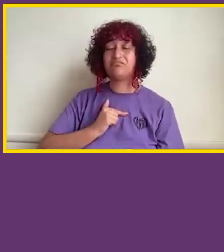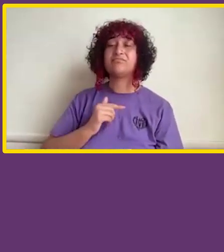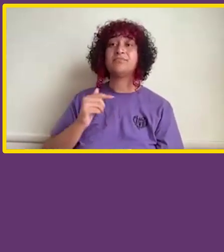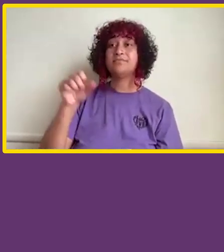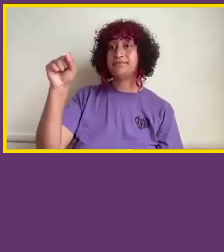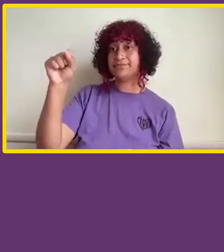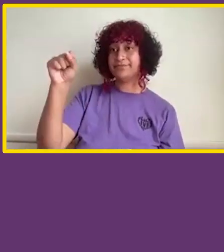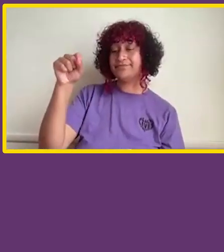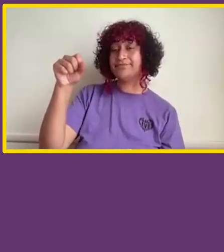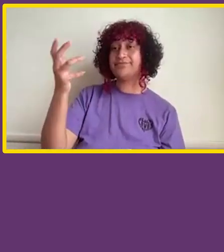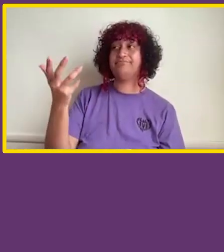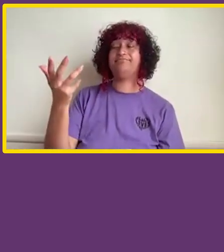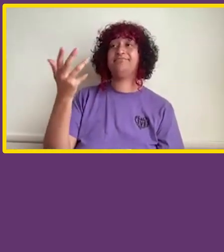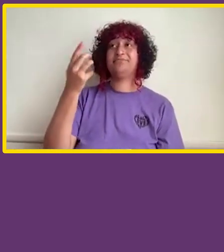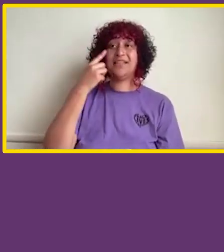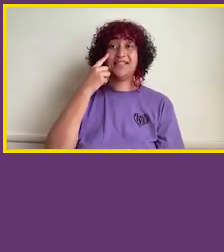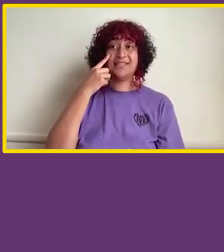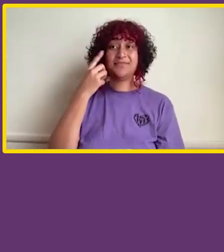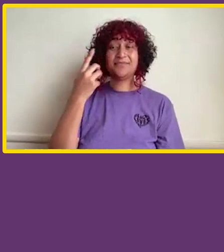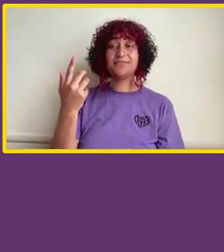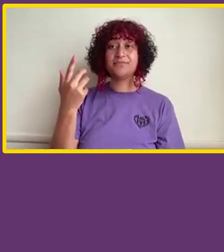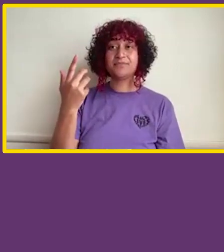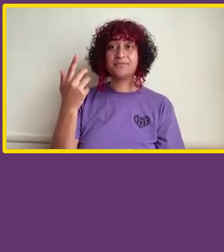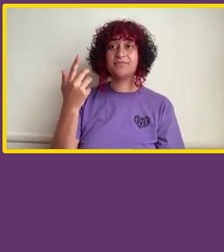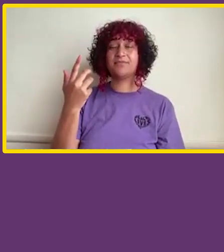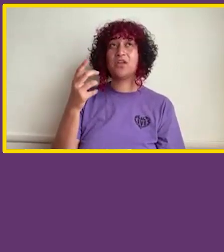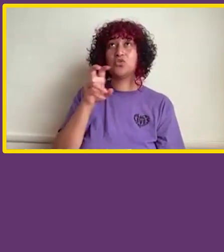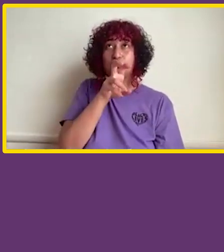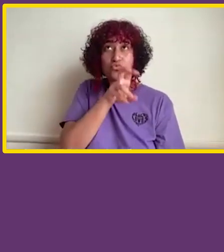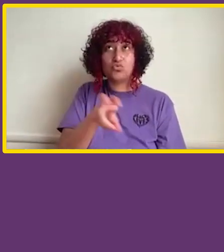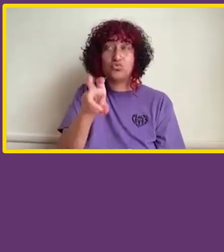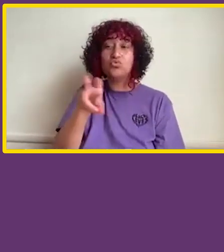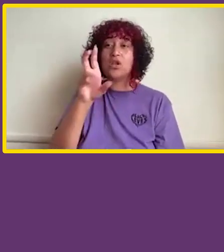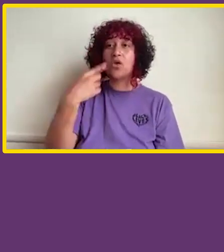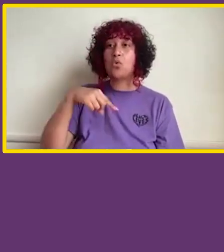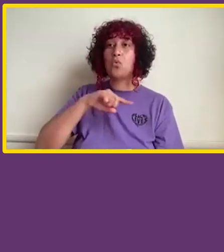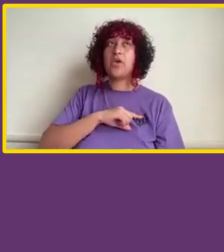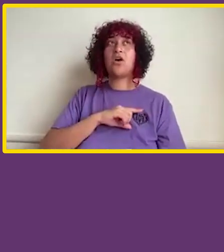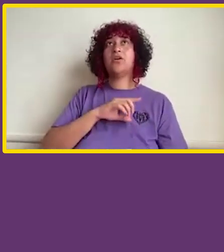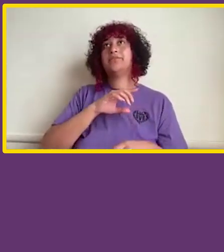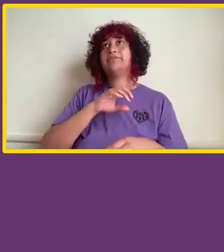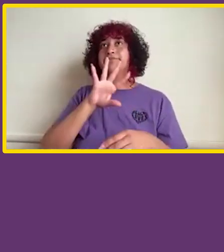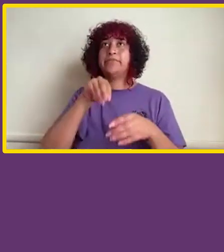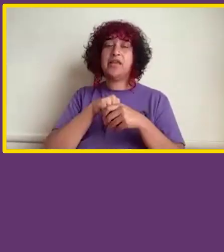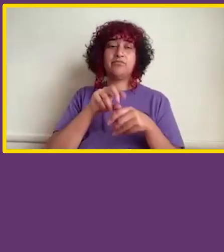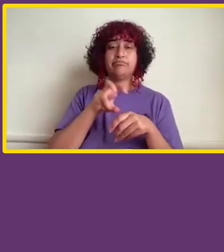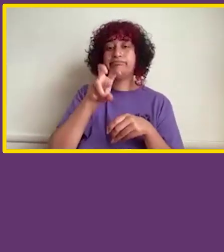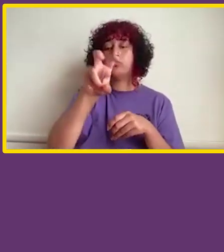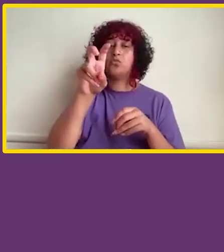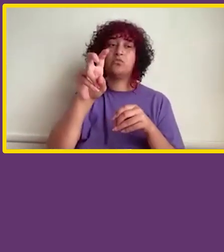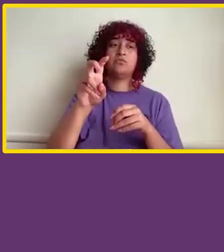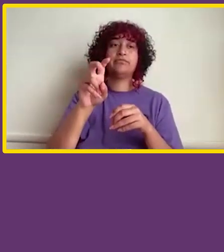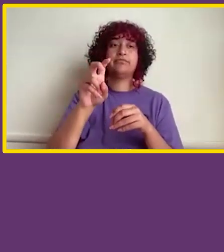Yeah, I think so. There is a journey that we're on in relationship to different